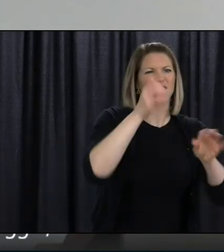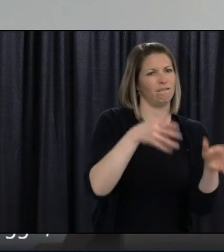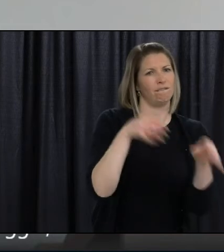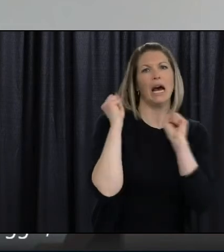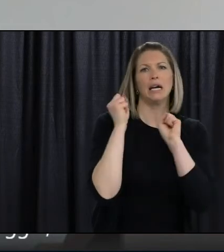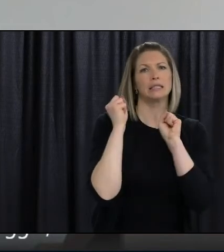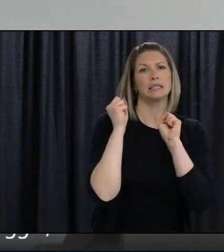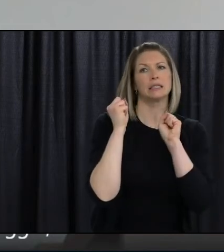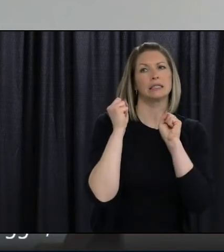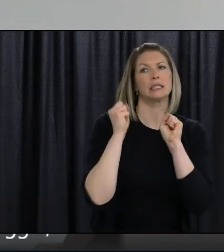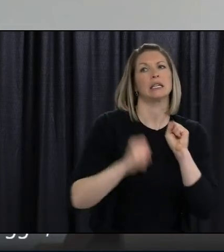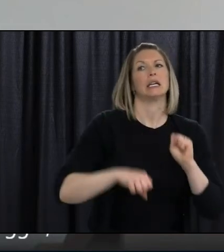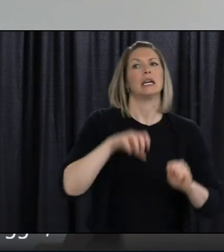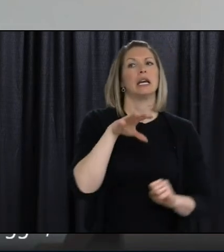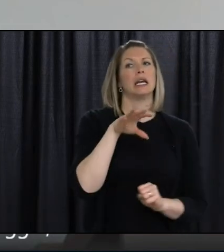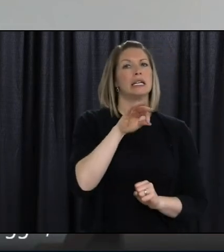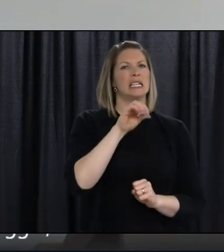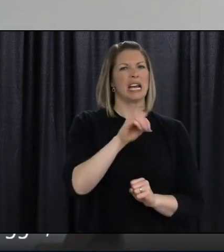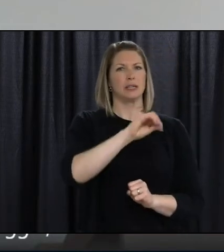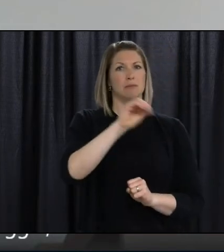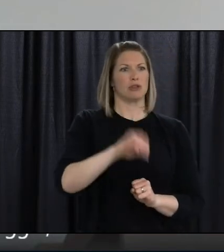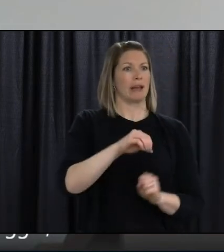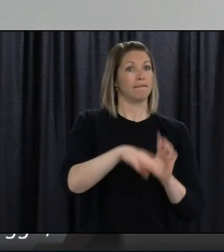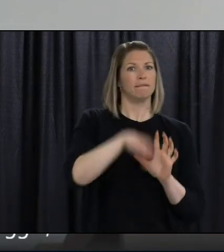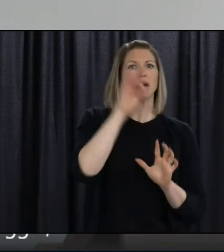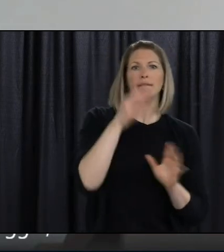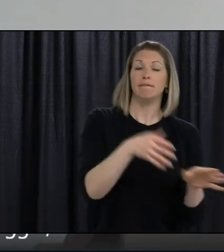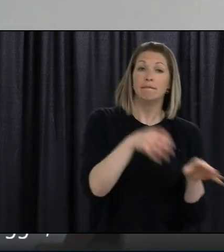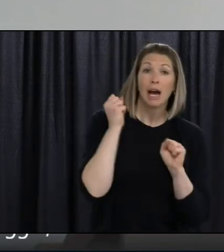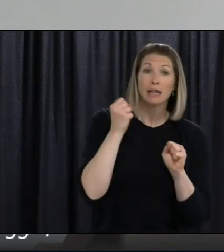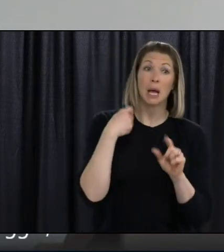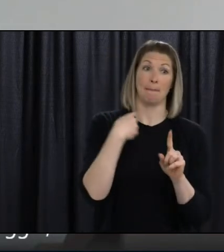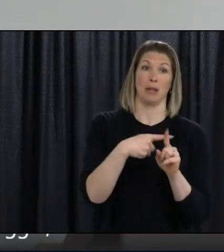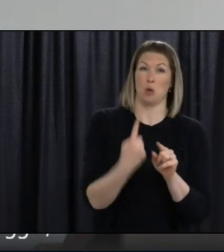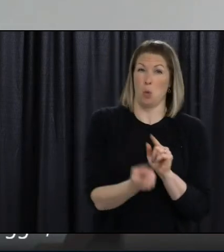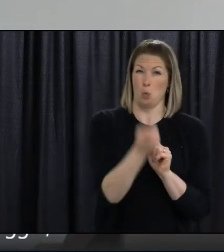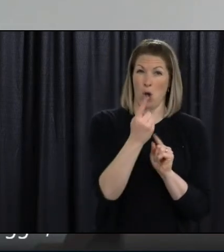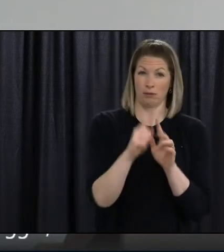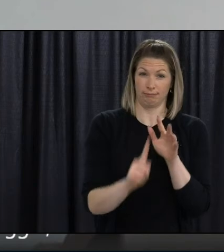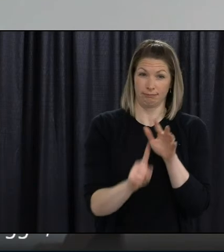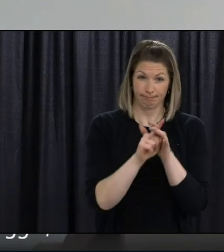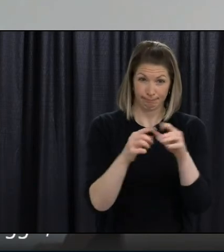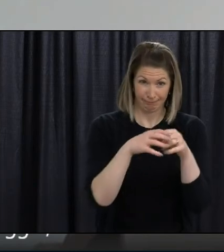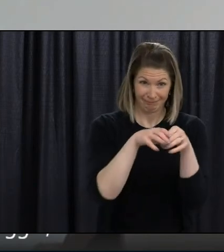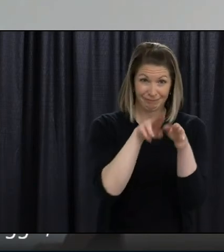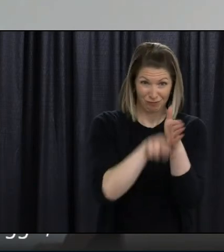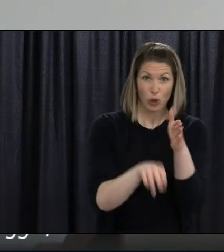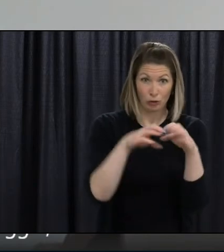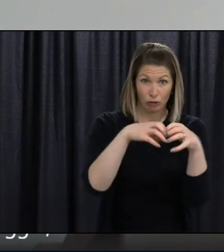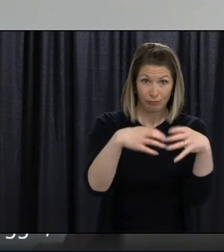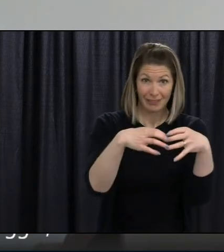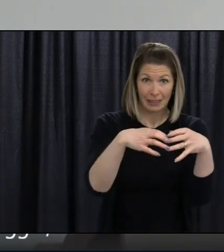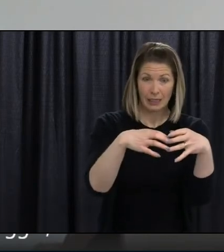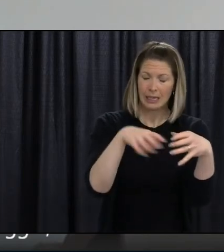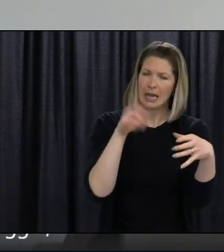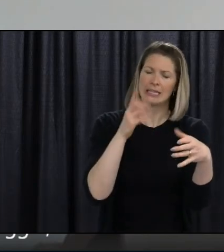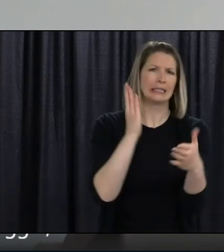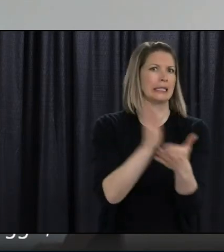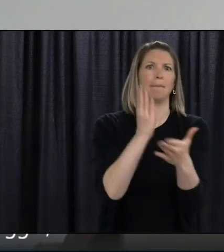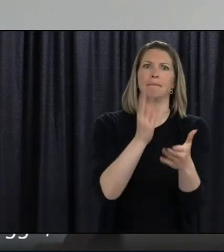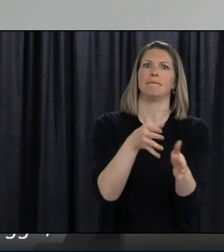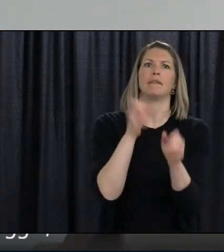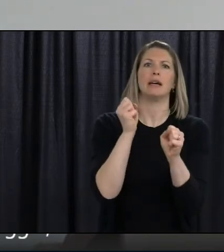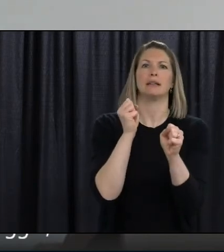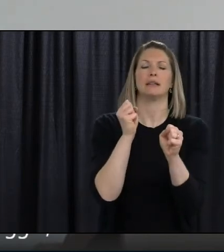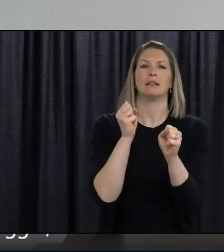cluster. Fitzgerald's team fought that cluster to a halt. The evidence from subsequent waves and second waves in